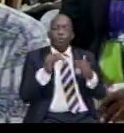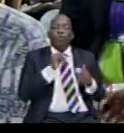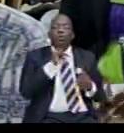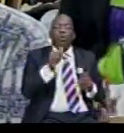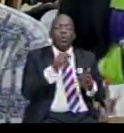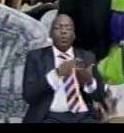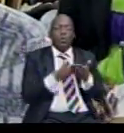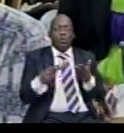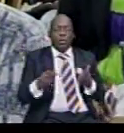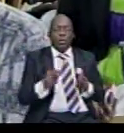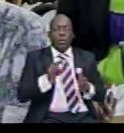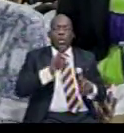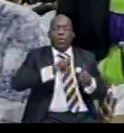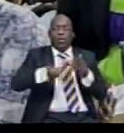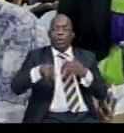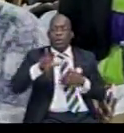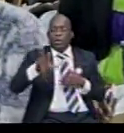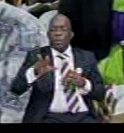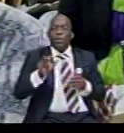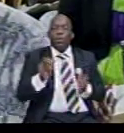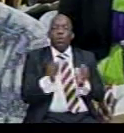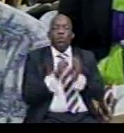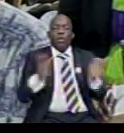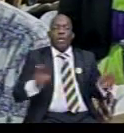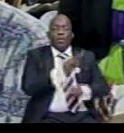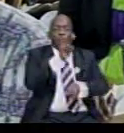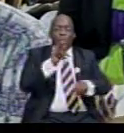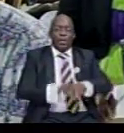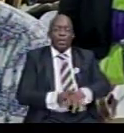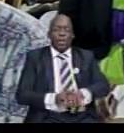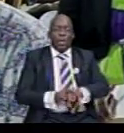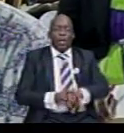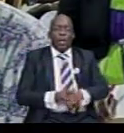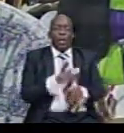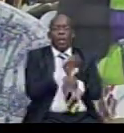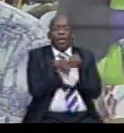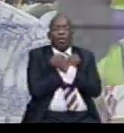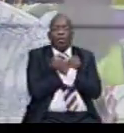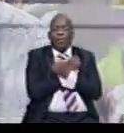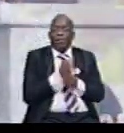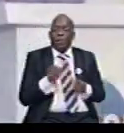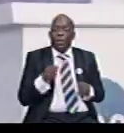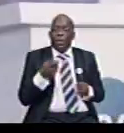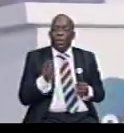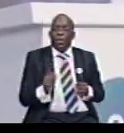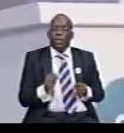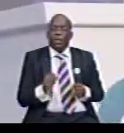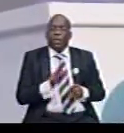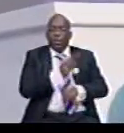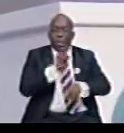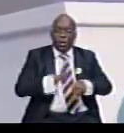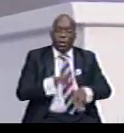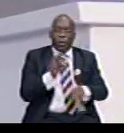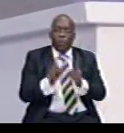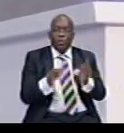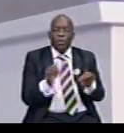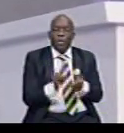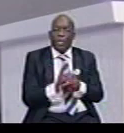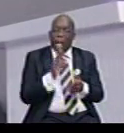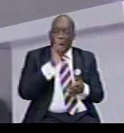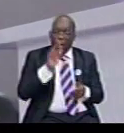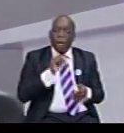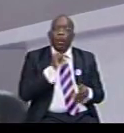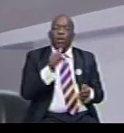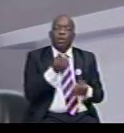without natural affection. Even the affection that, natural people who are not born again ought